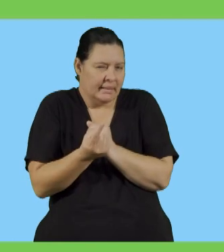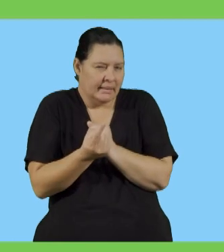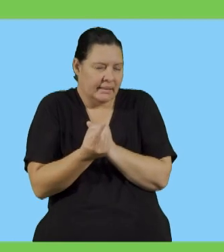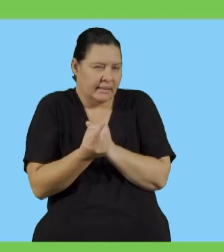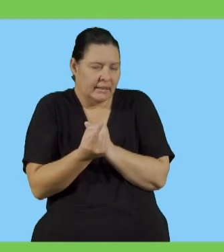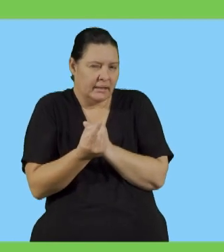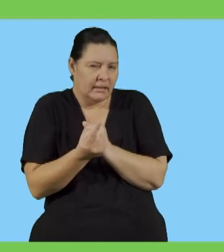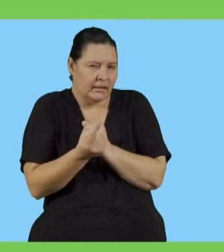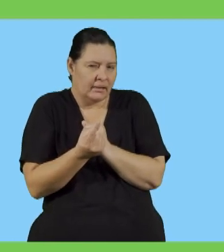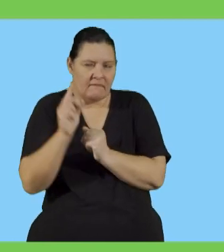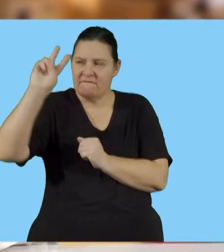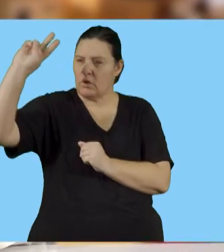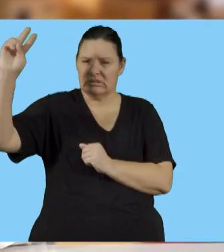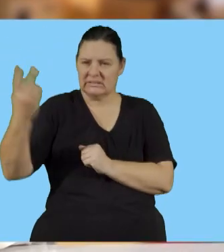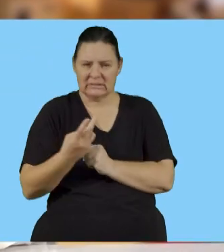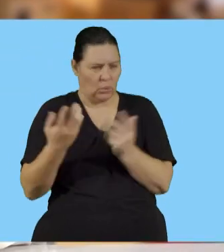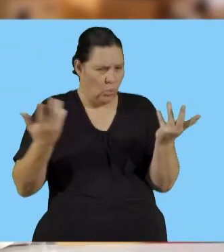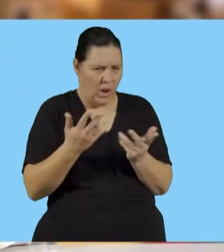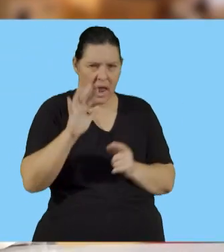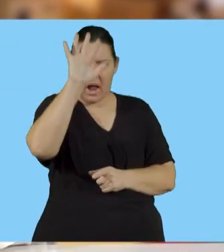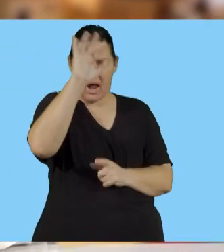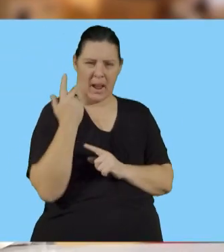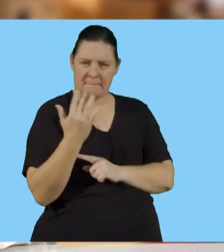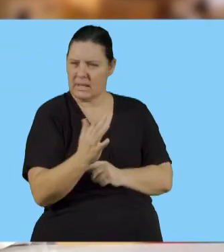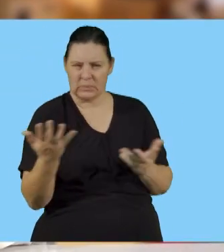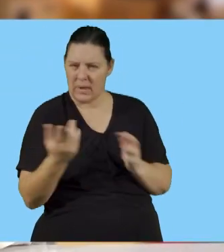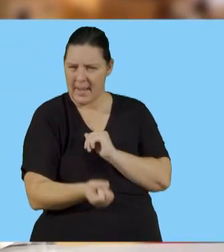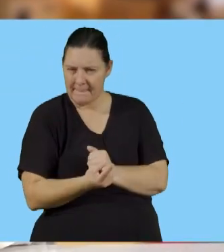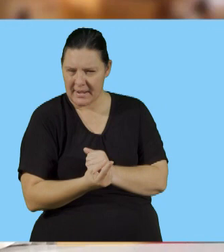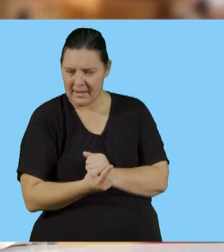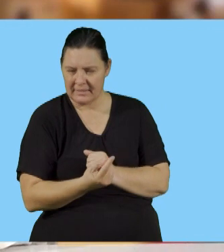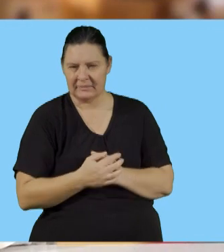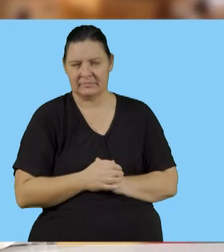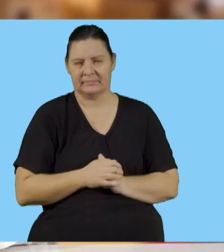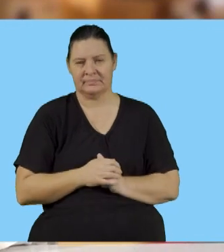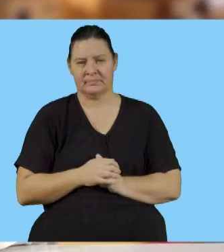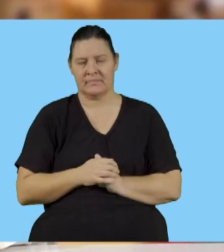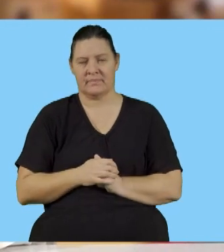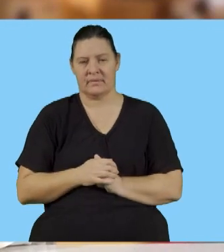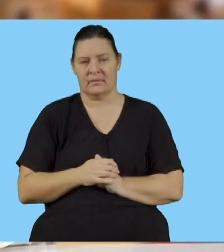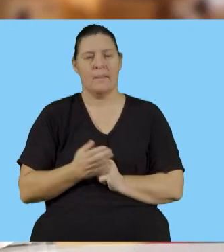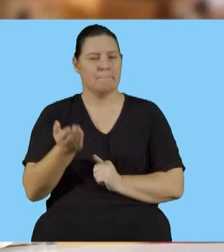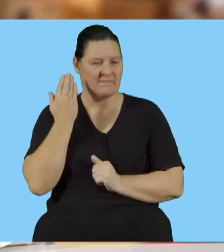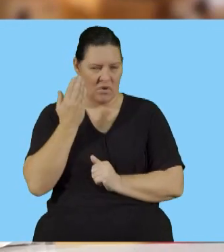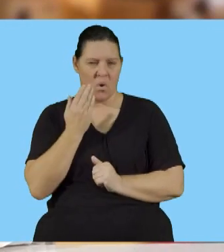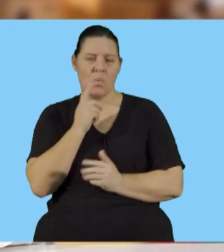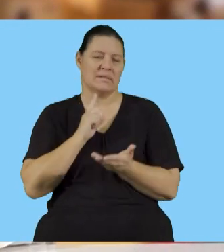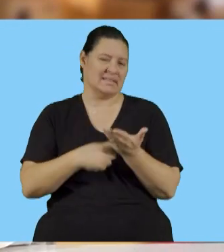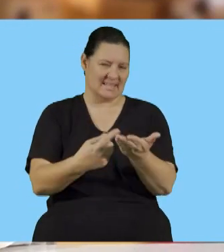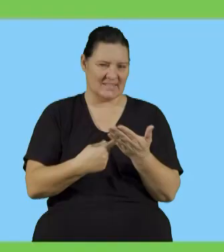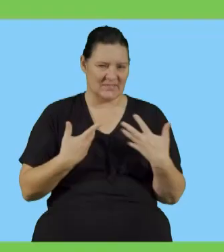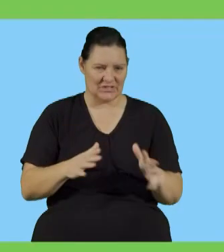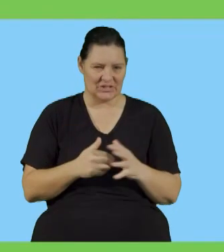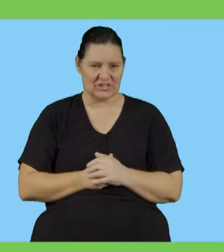where exactly in the plant does photosynthesis take place? We spoke about this in the lesson during